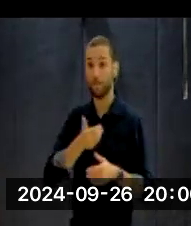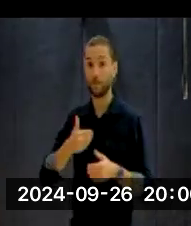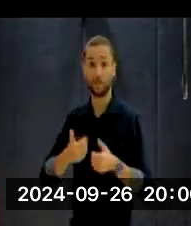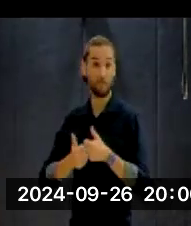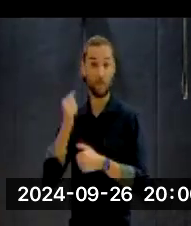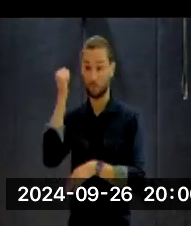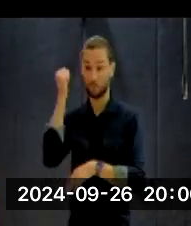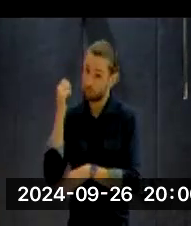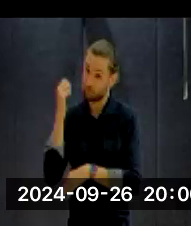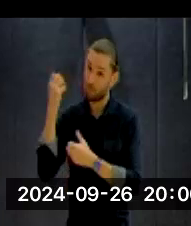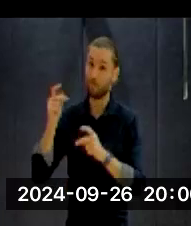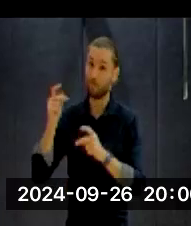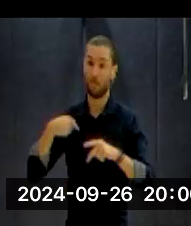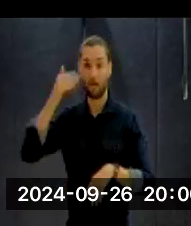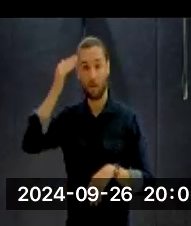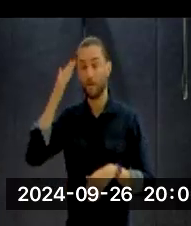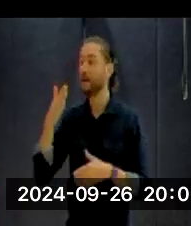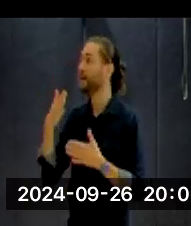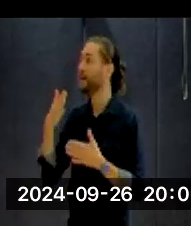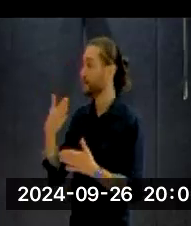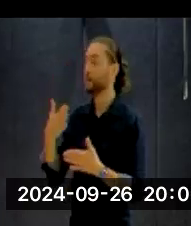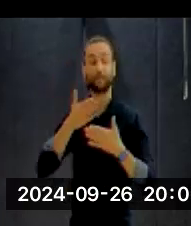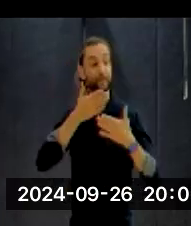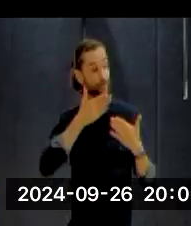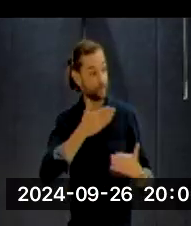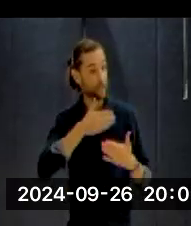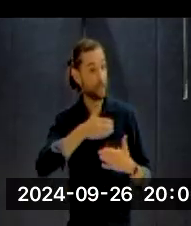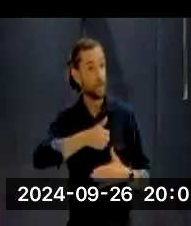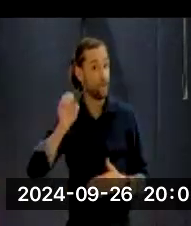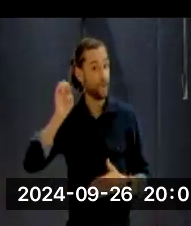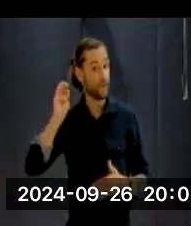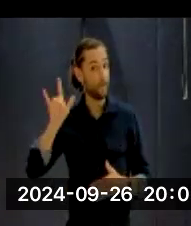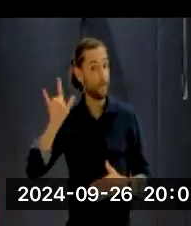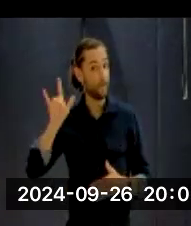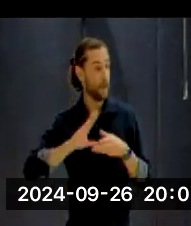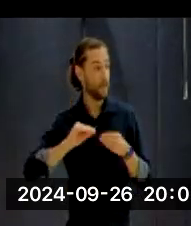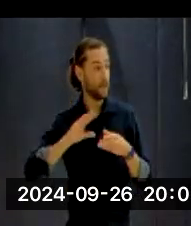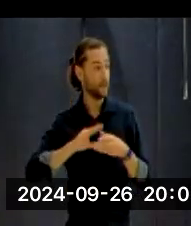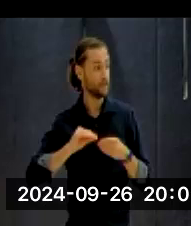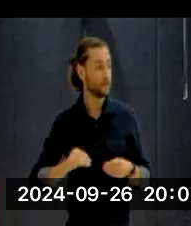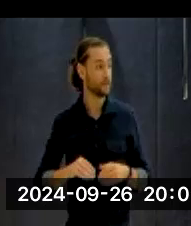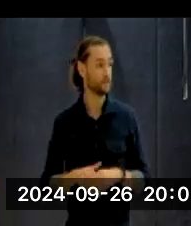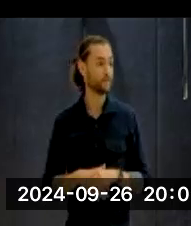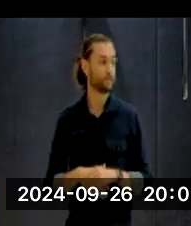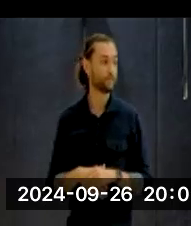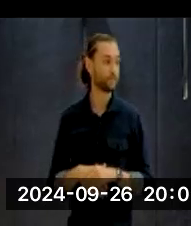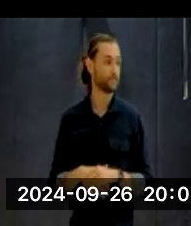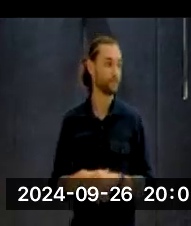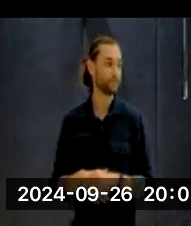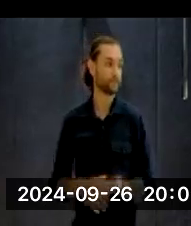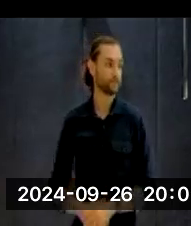Thank you. Thank you. Are any other email comments? Yes.